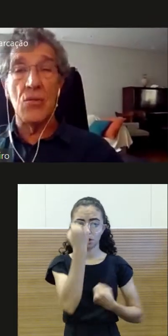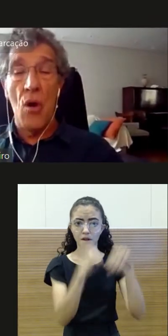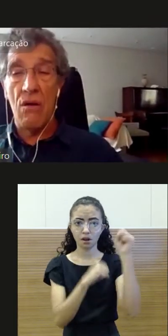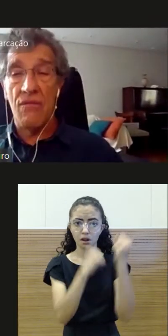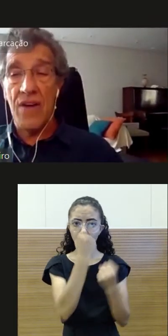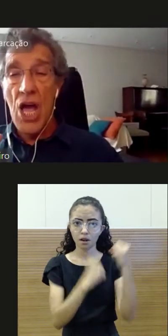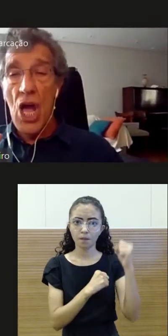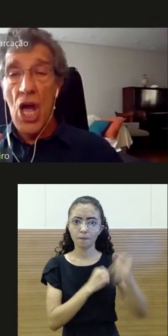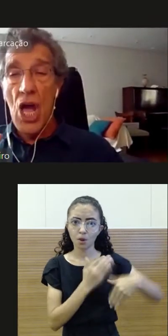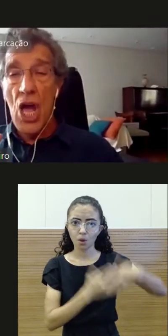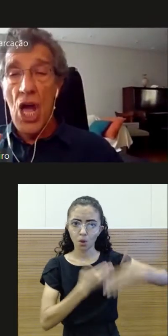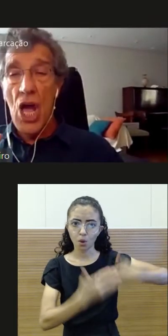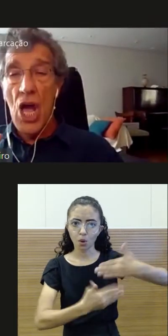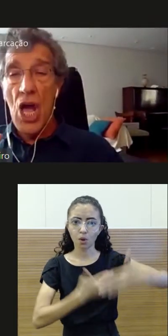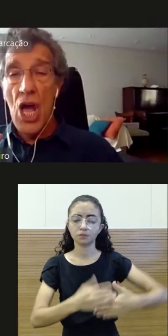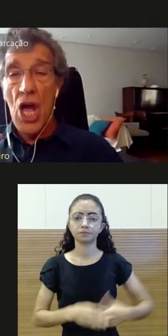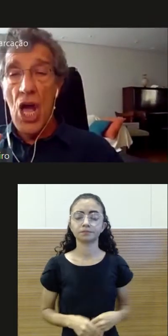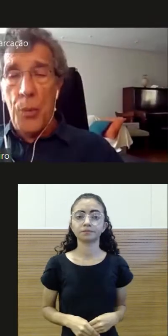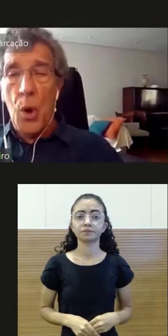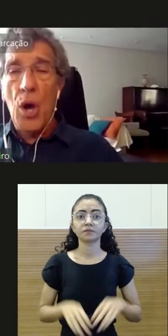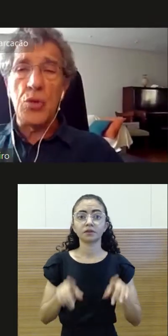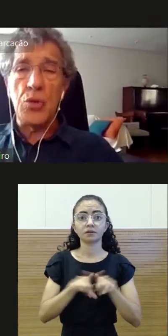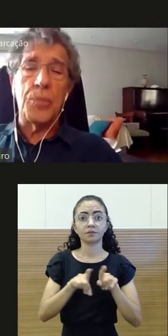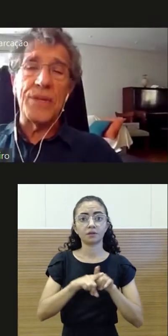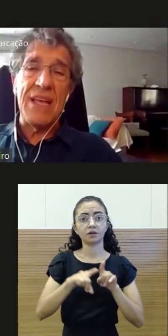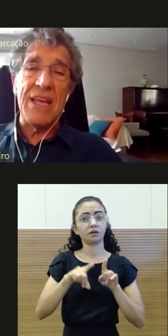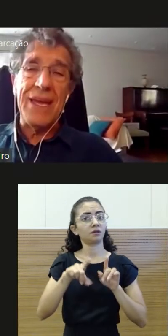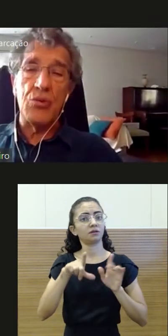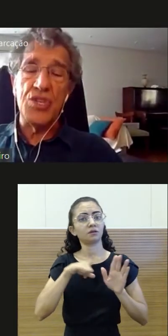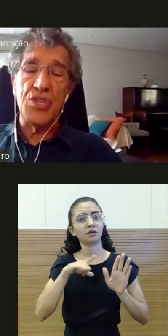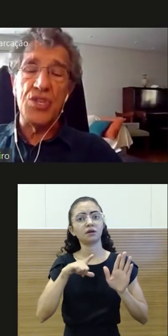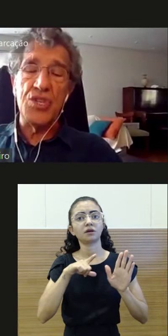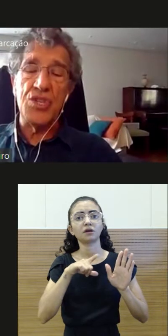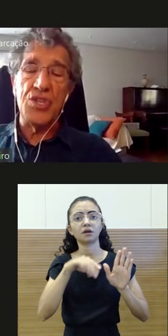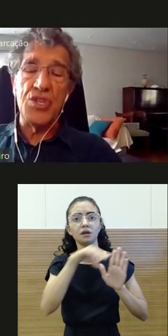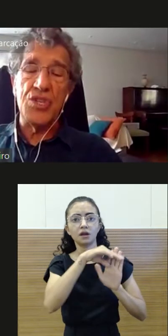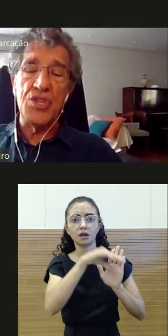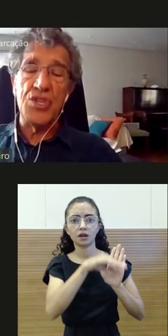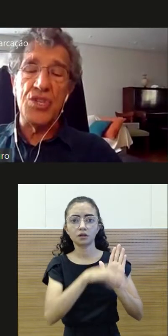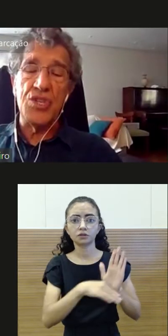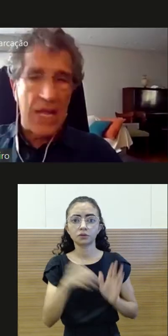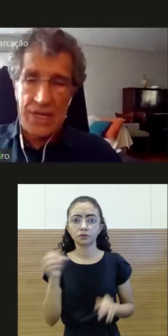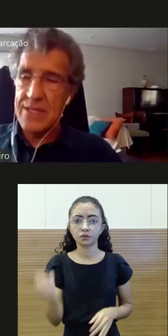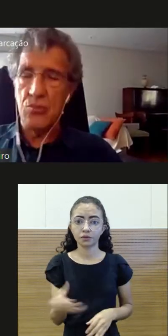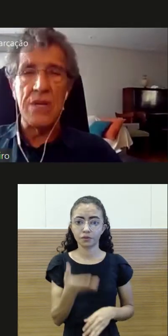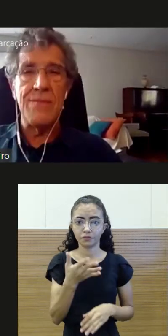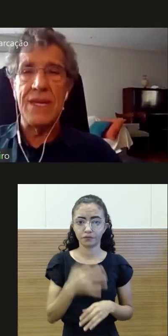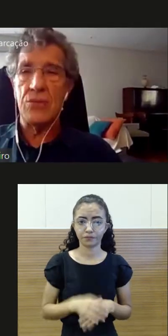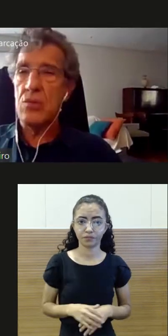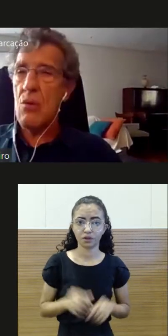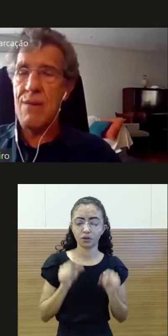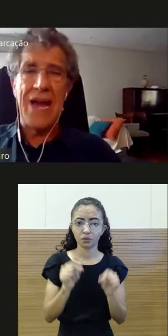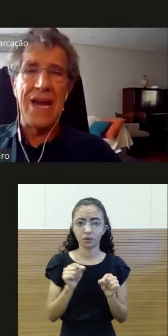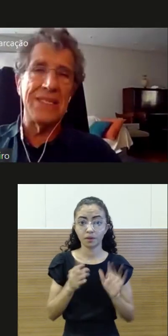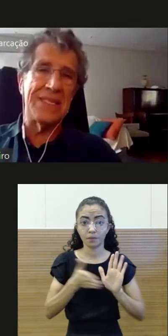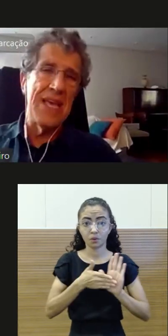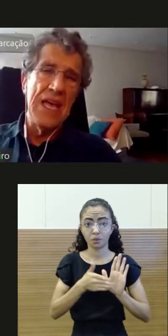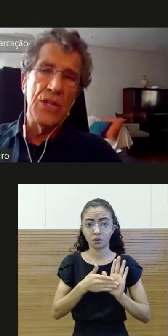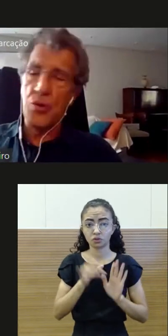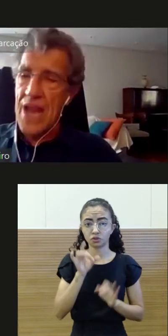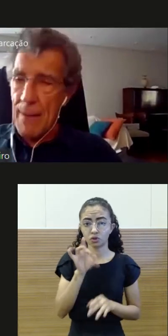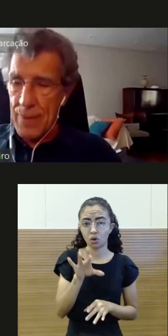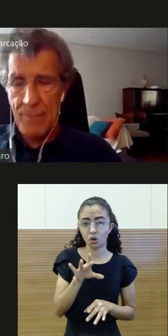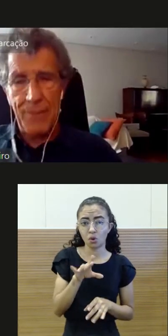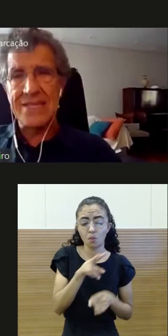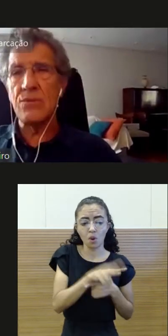there is a fourth group in the new classification where the purpose of the processing is not anymore to improve